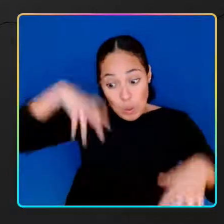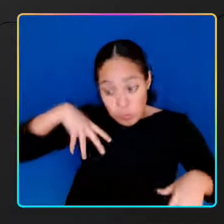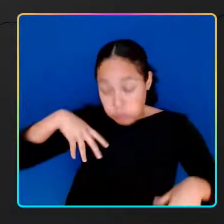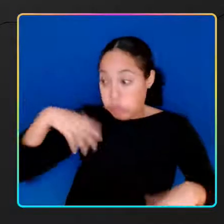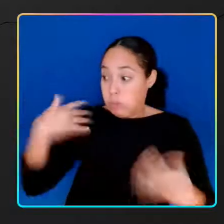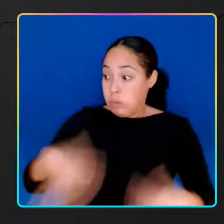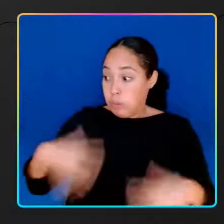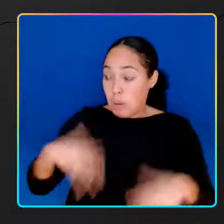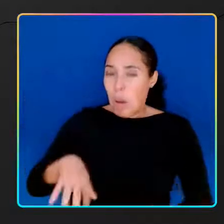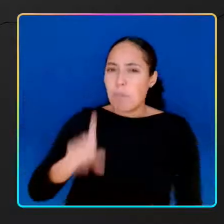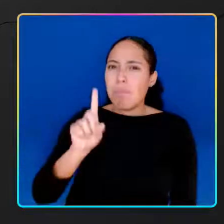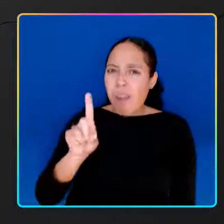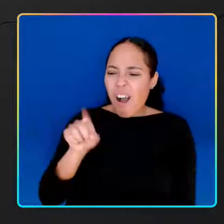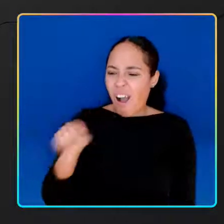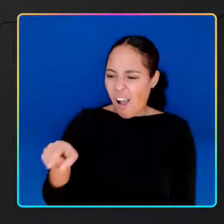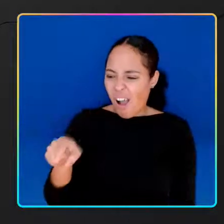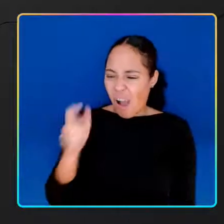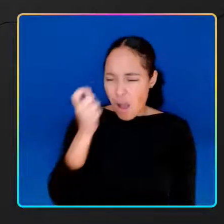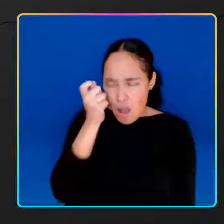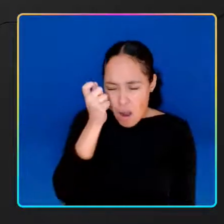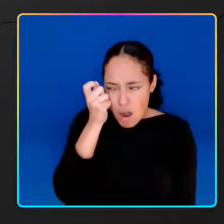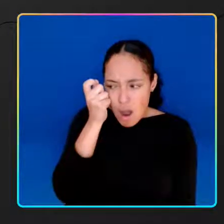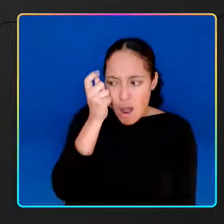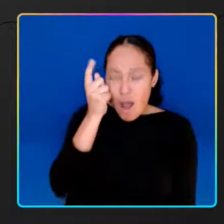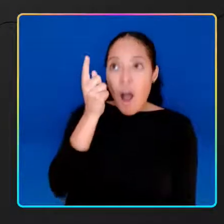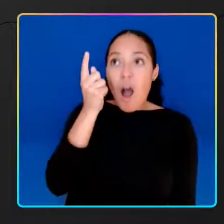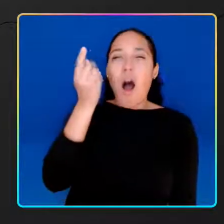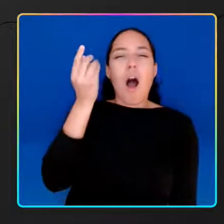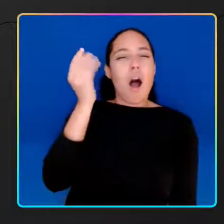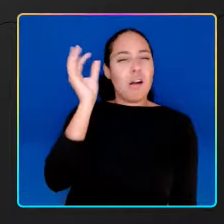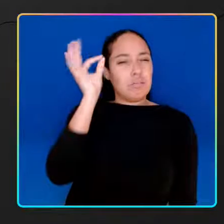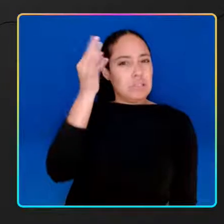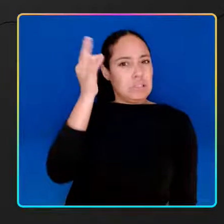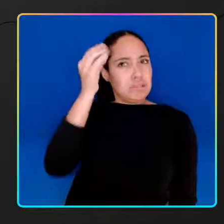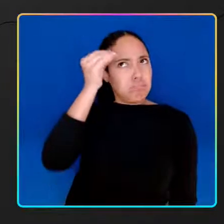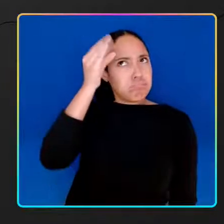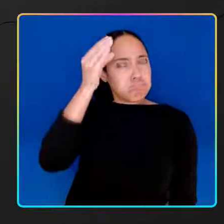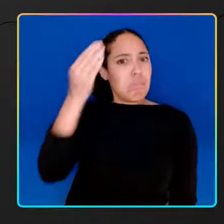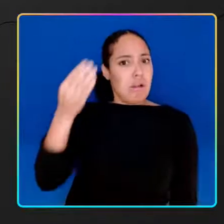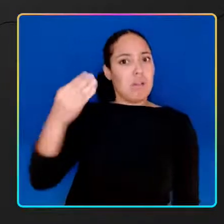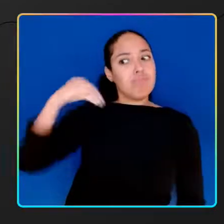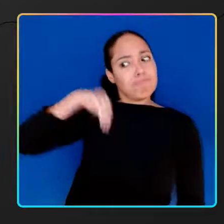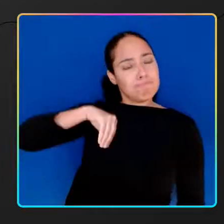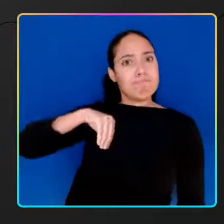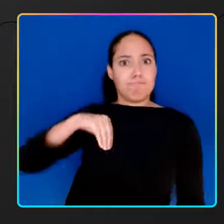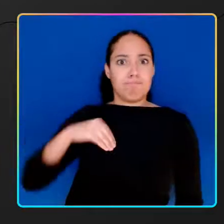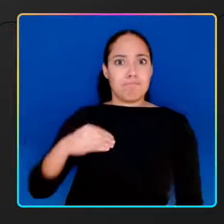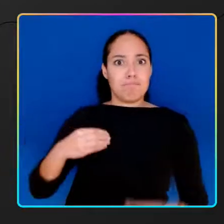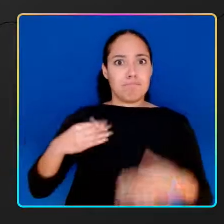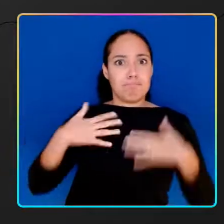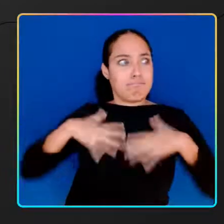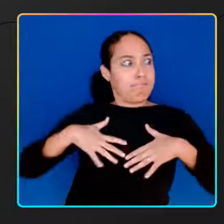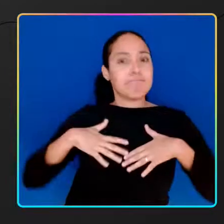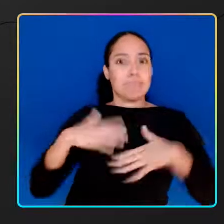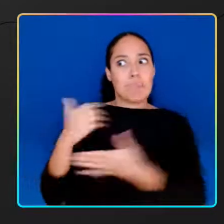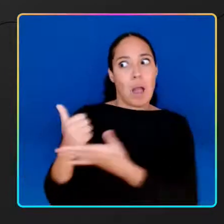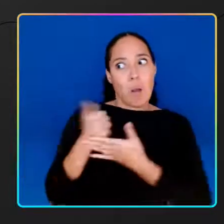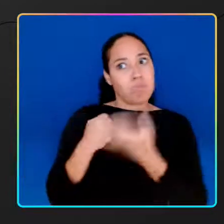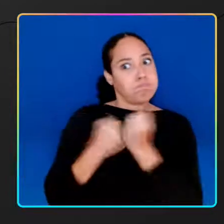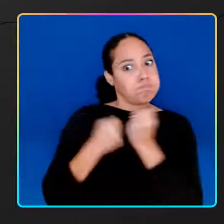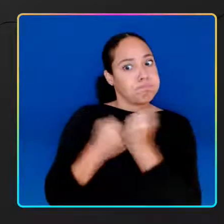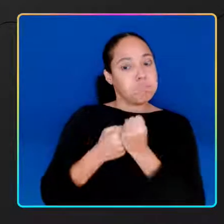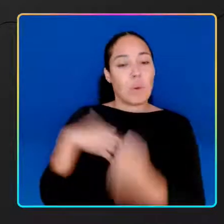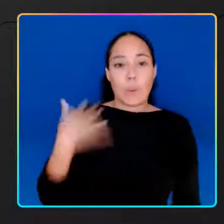to work better with them. So that's the exciting part and useful part for me. I agree with that. That's a good one. That's a really good